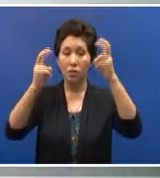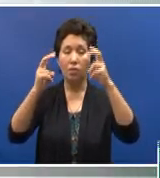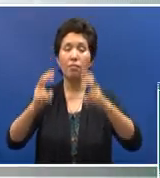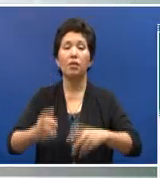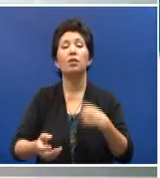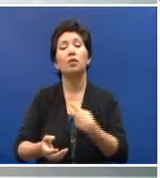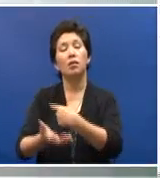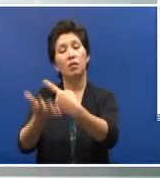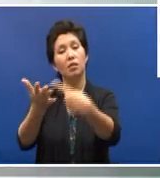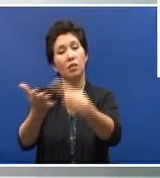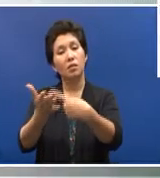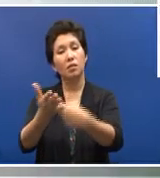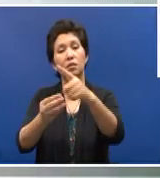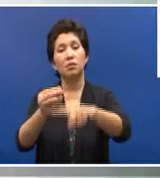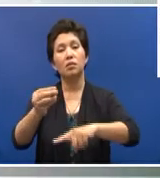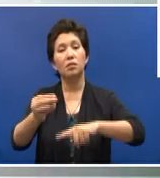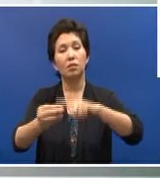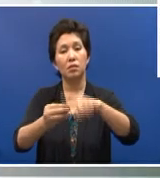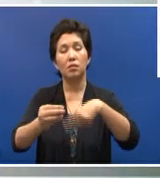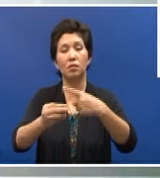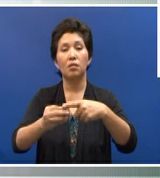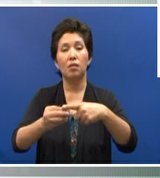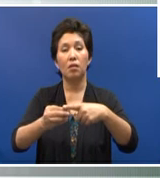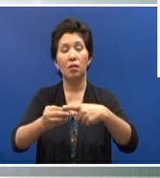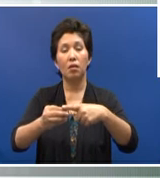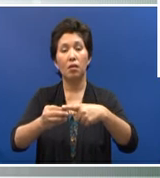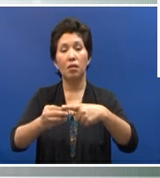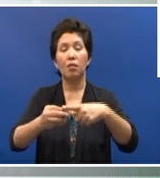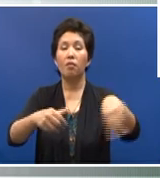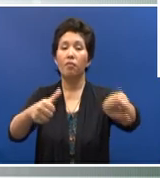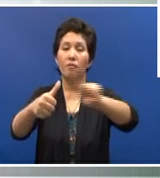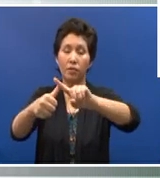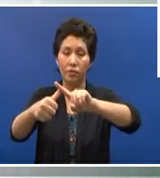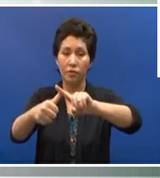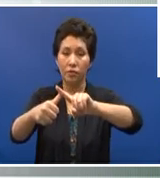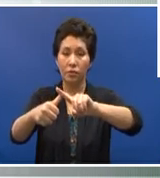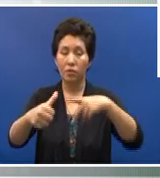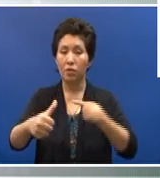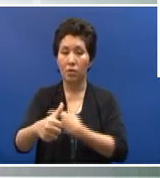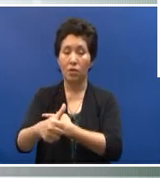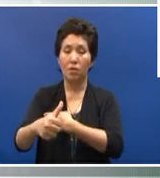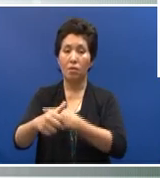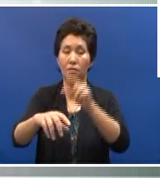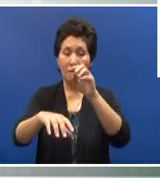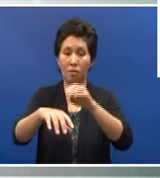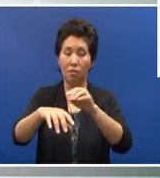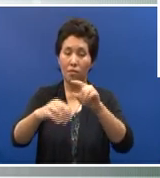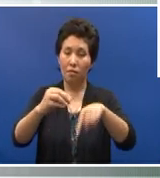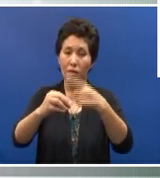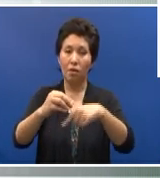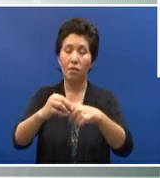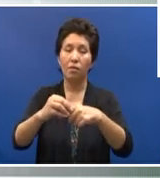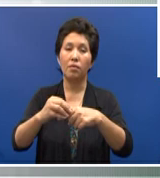to discuss about the 3 divisions of labor. The first one, which is based on specialization